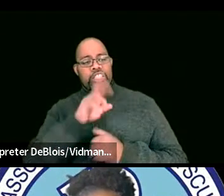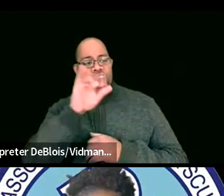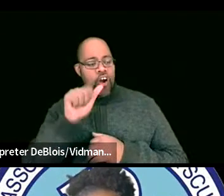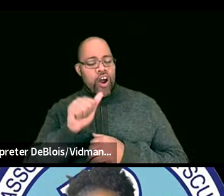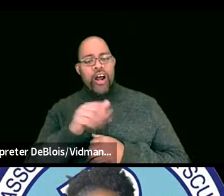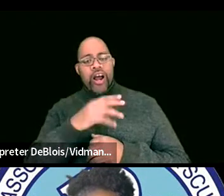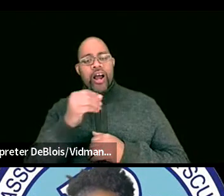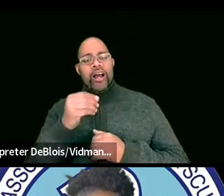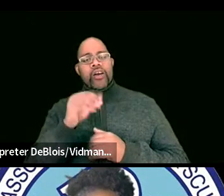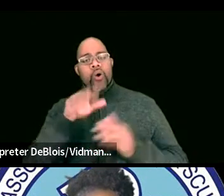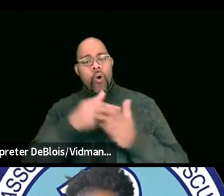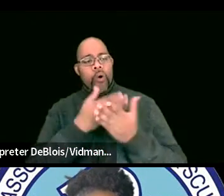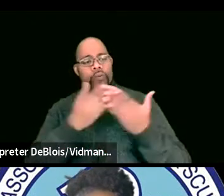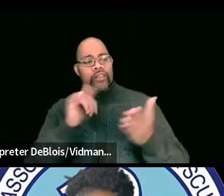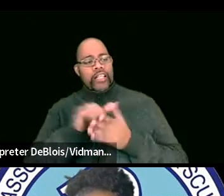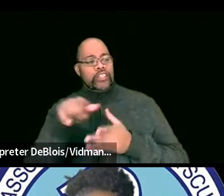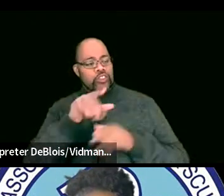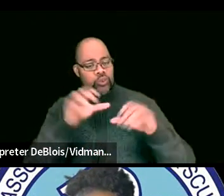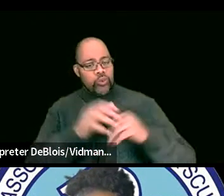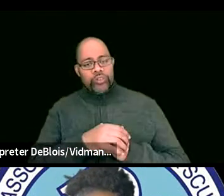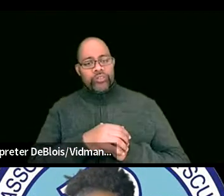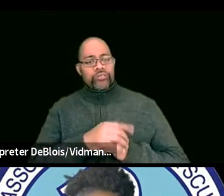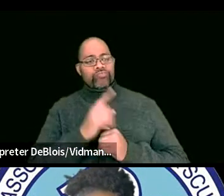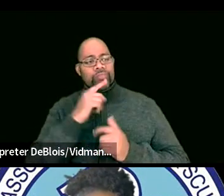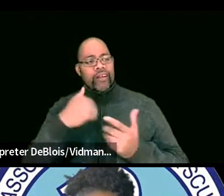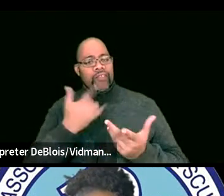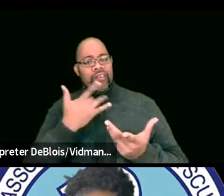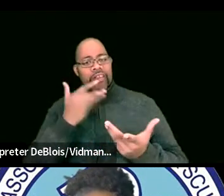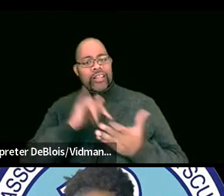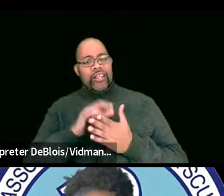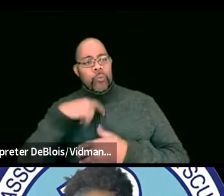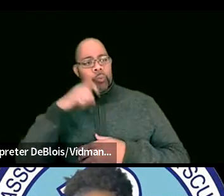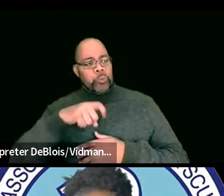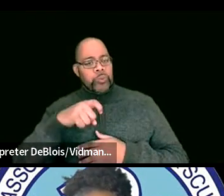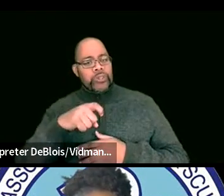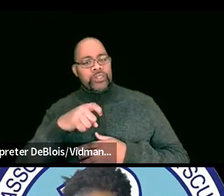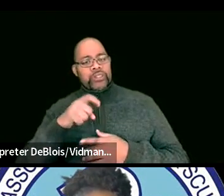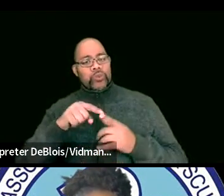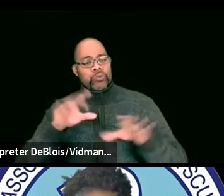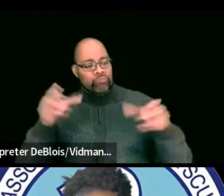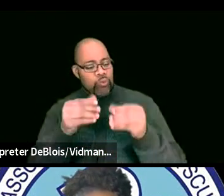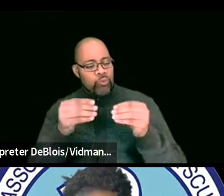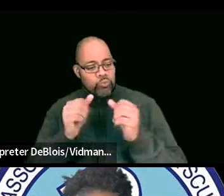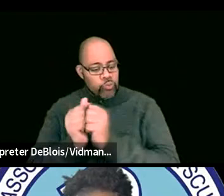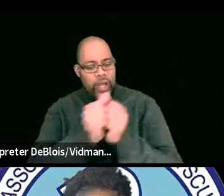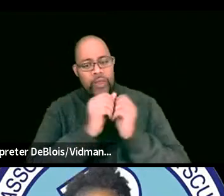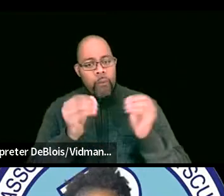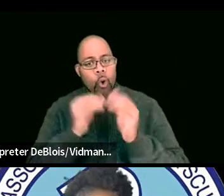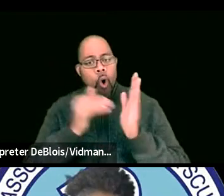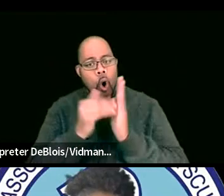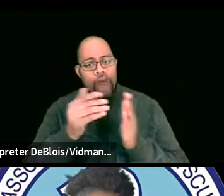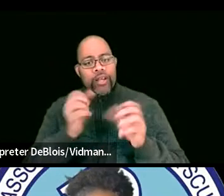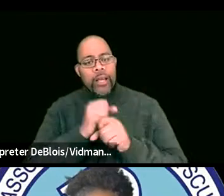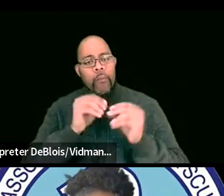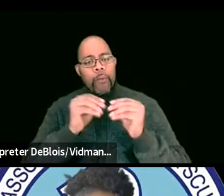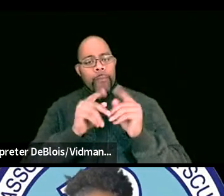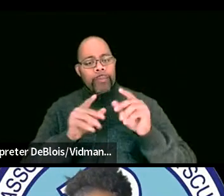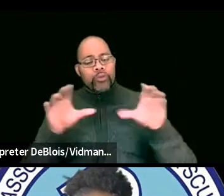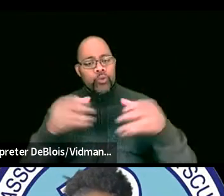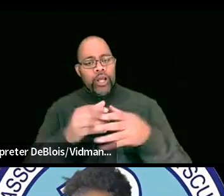Tiara and all of the things that she's doing. I was just like, we need to come together more often, get more people